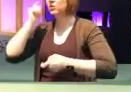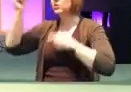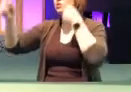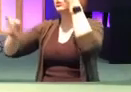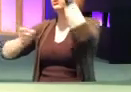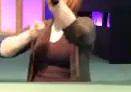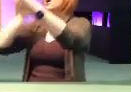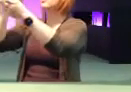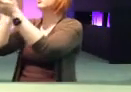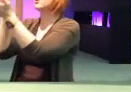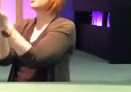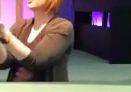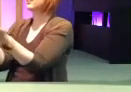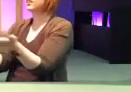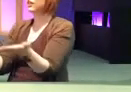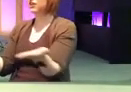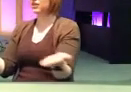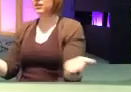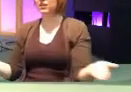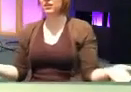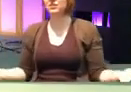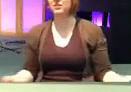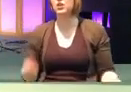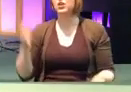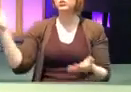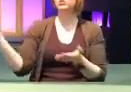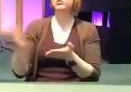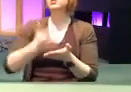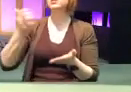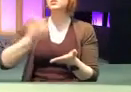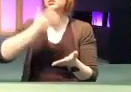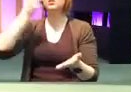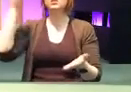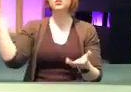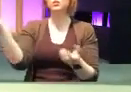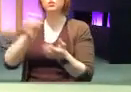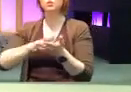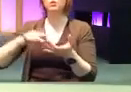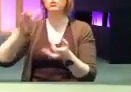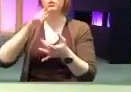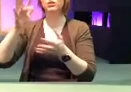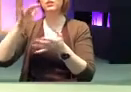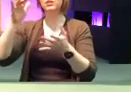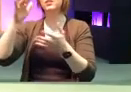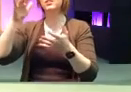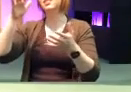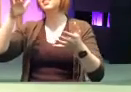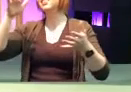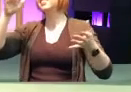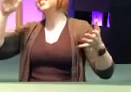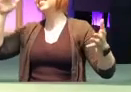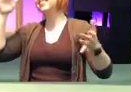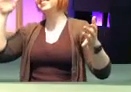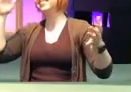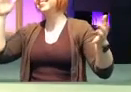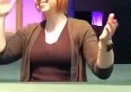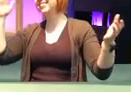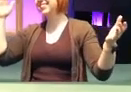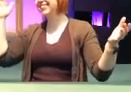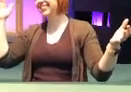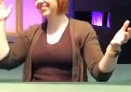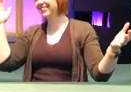To you are all things. You deserve the glory.